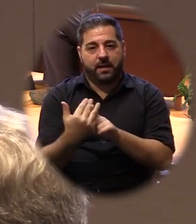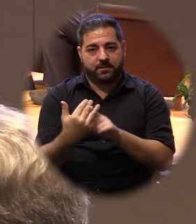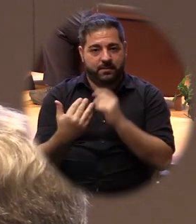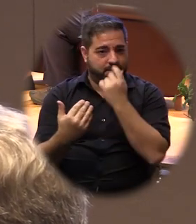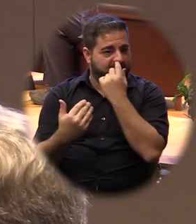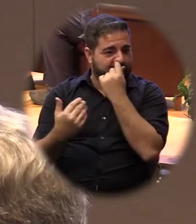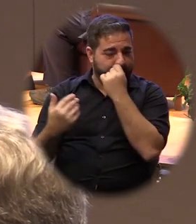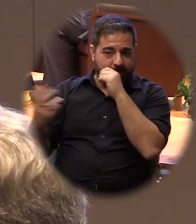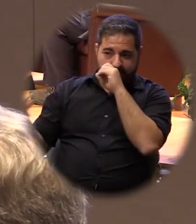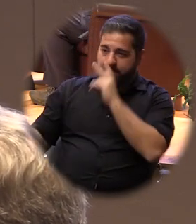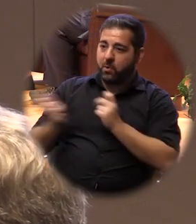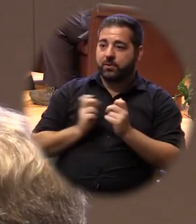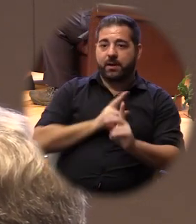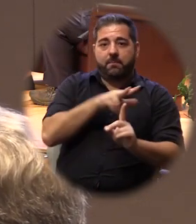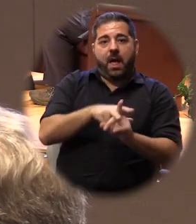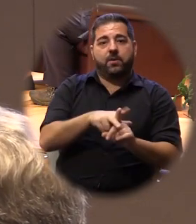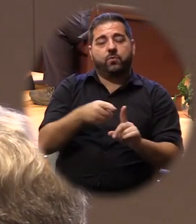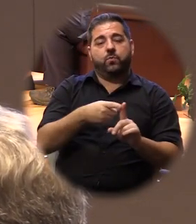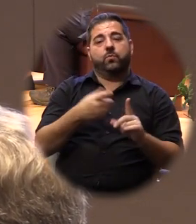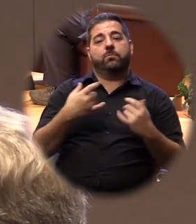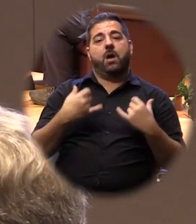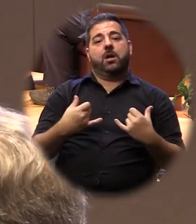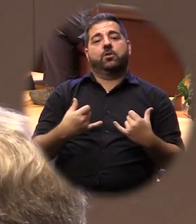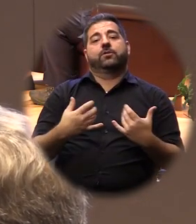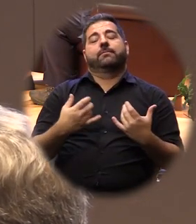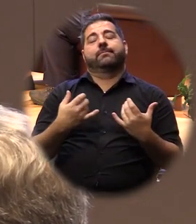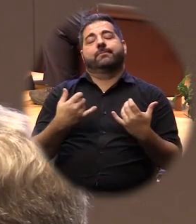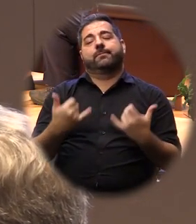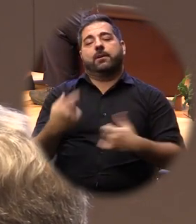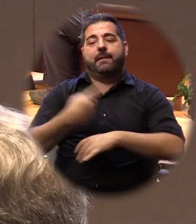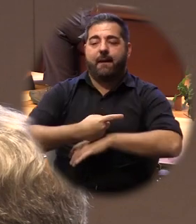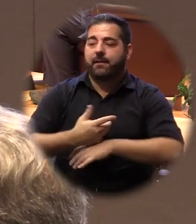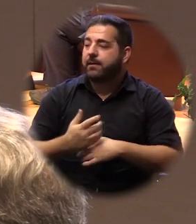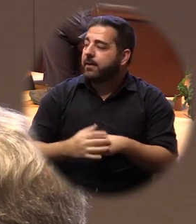being pulled and trying to be